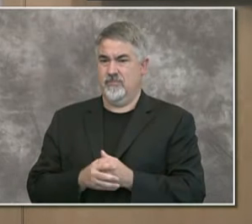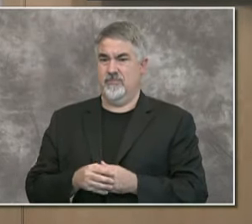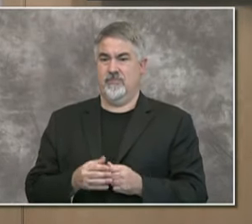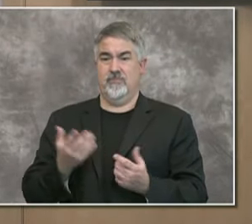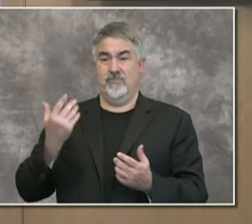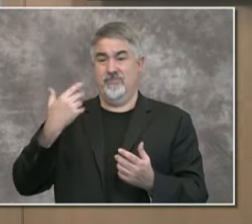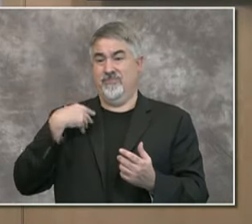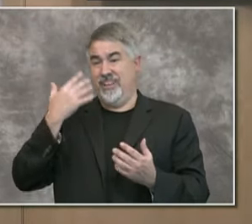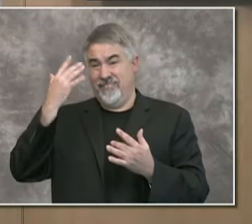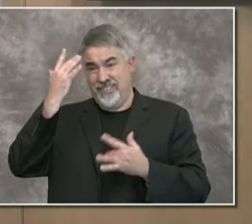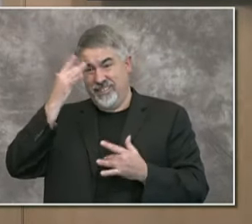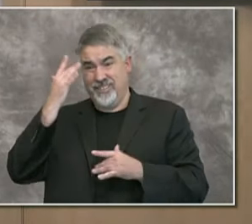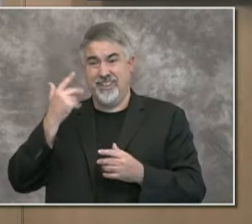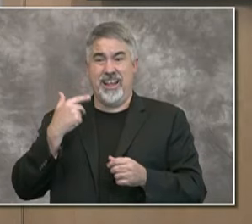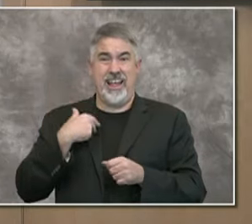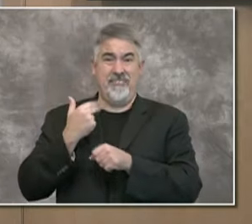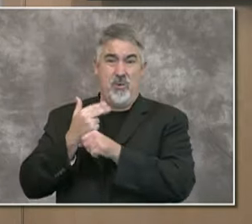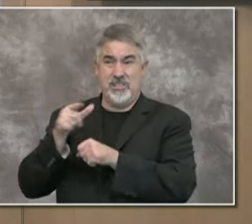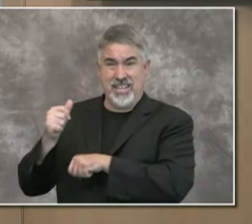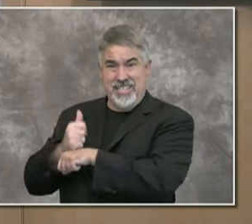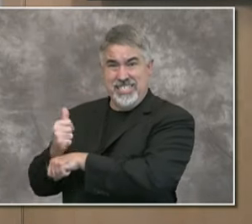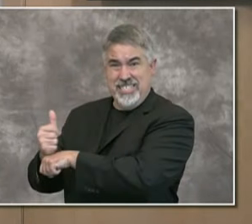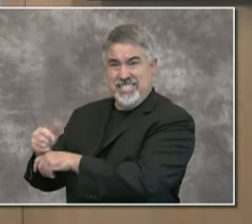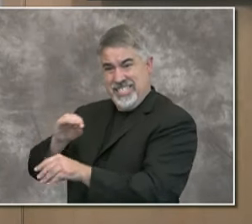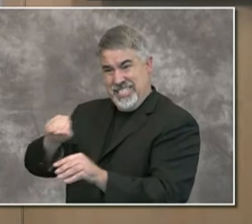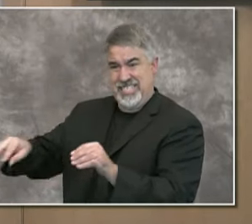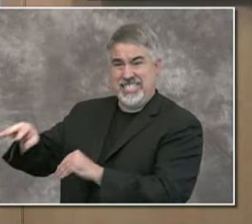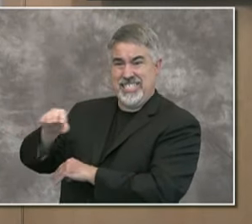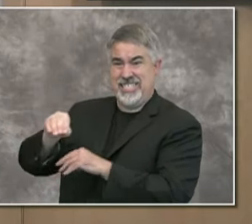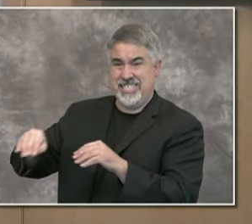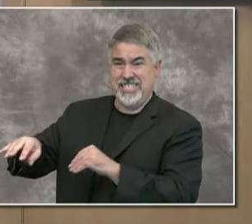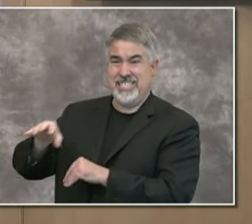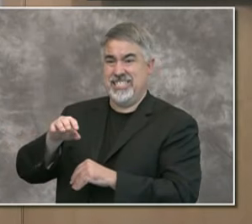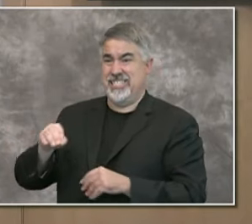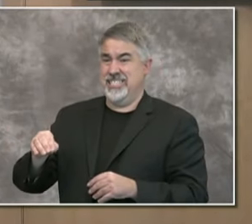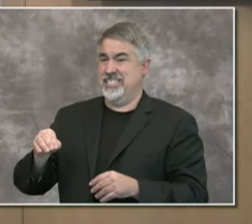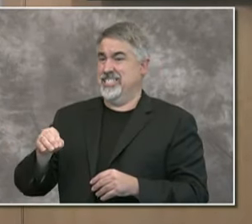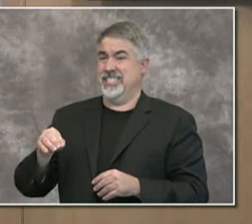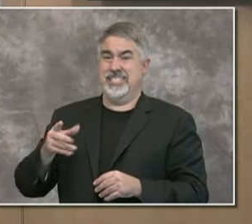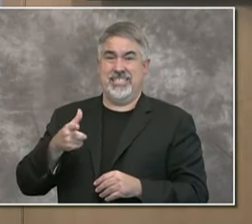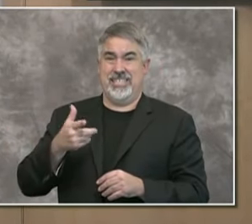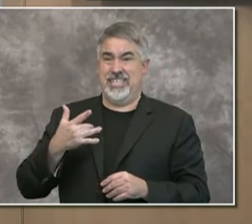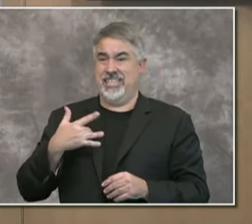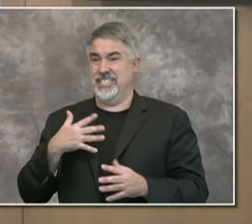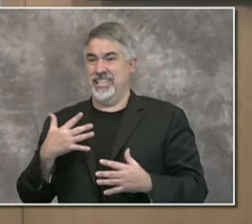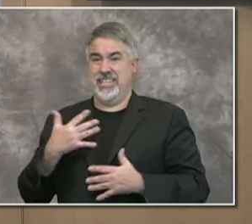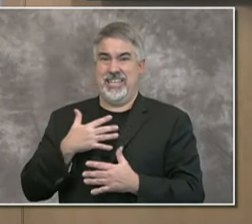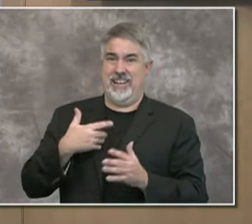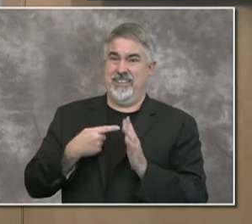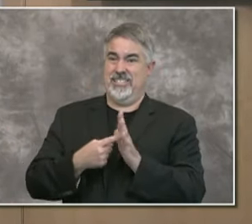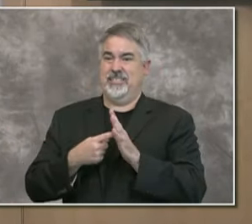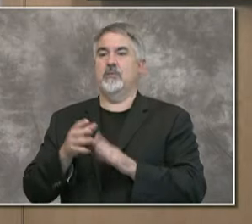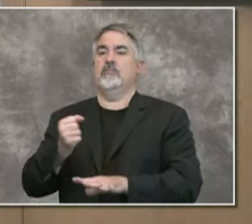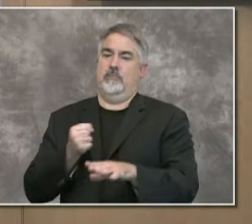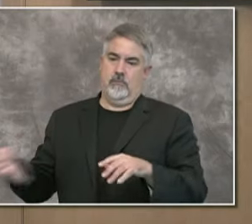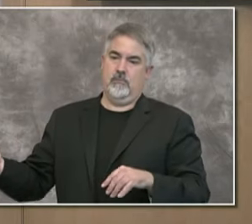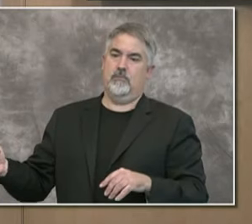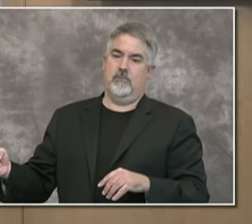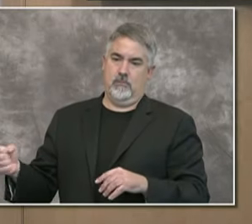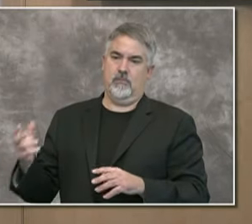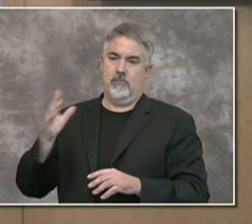have no shelter to safely isolate if they are vulnerable or if they have symptoms or if they've tested positive